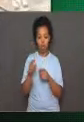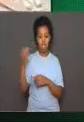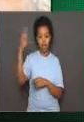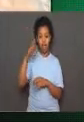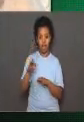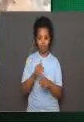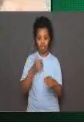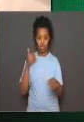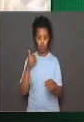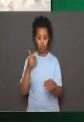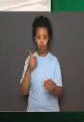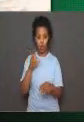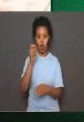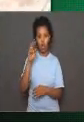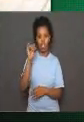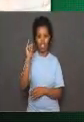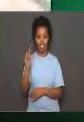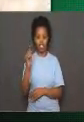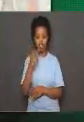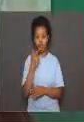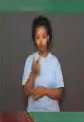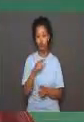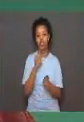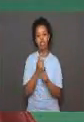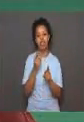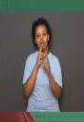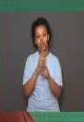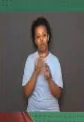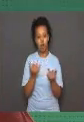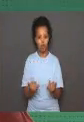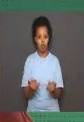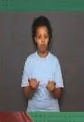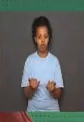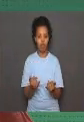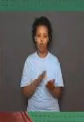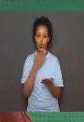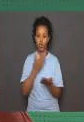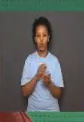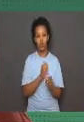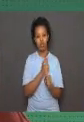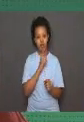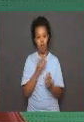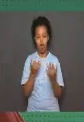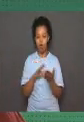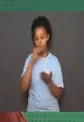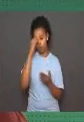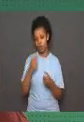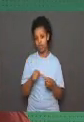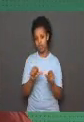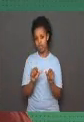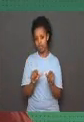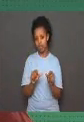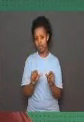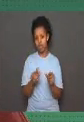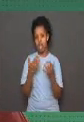are orientational, then you are right again. Good work, students. Let us continue the